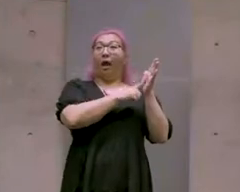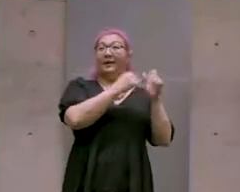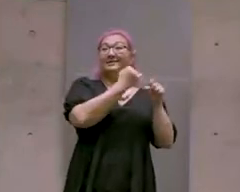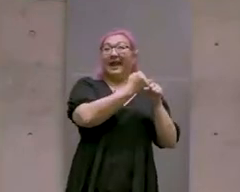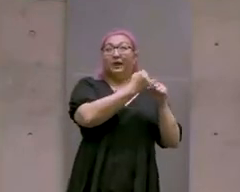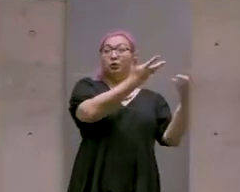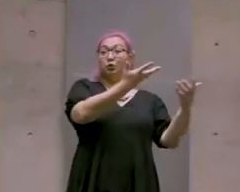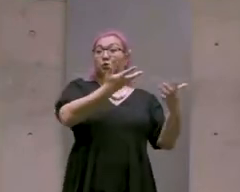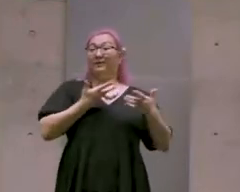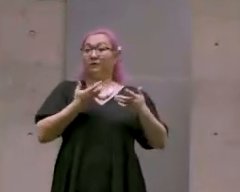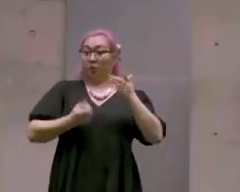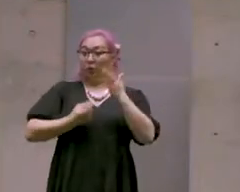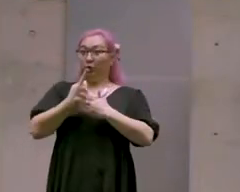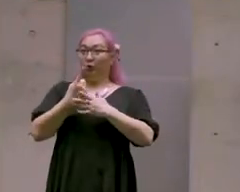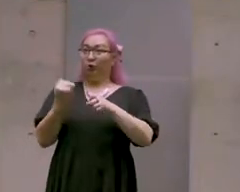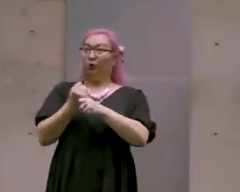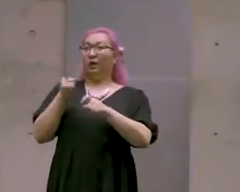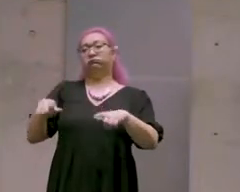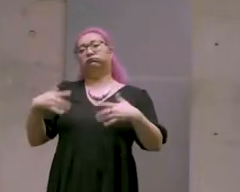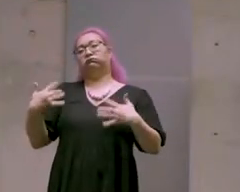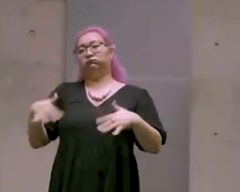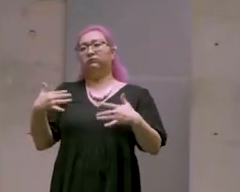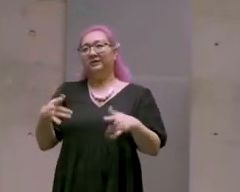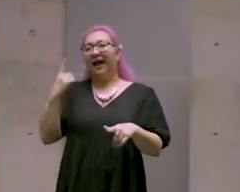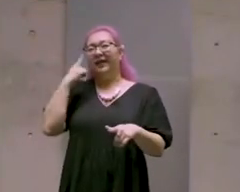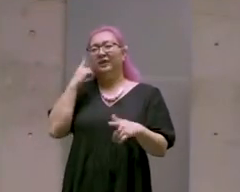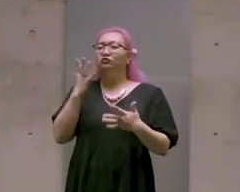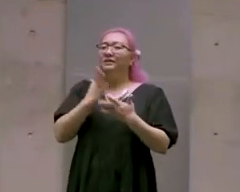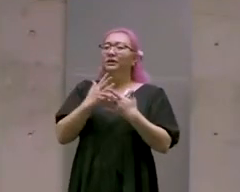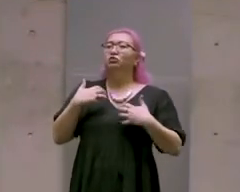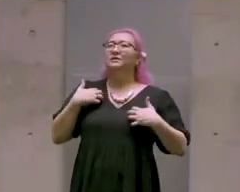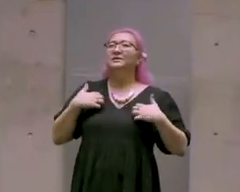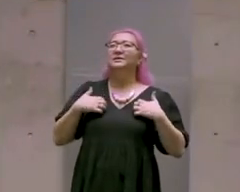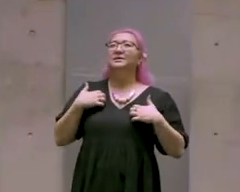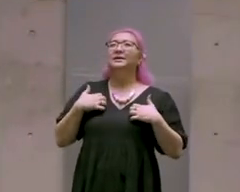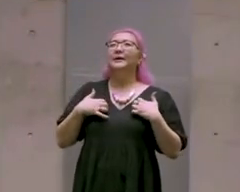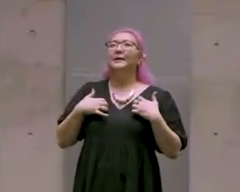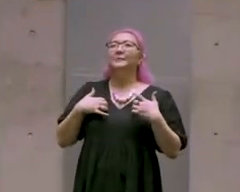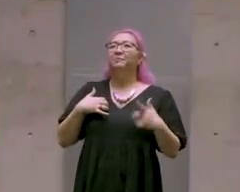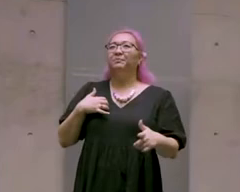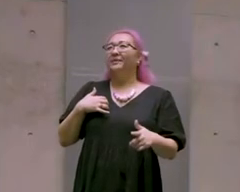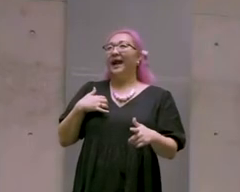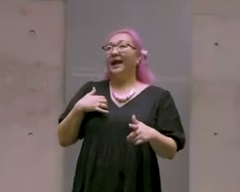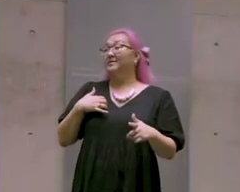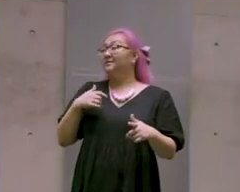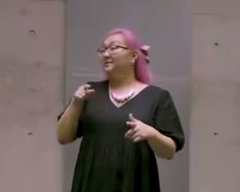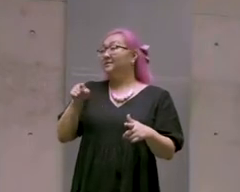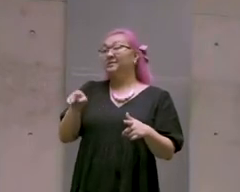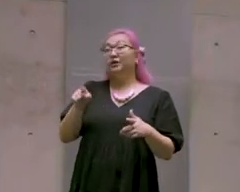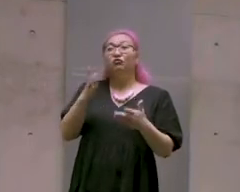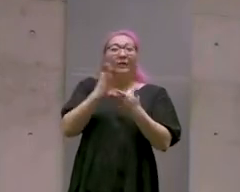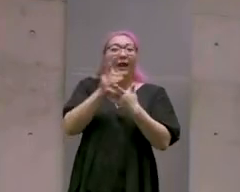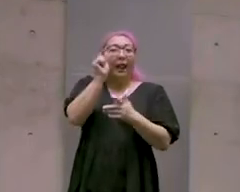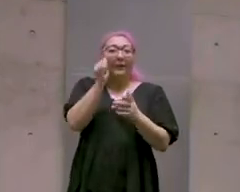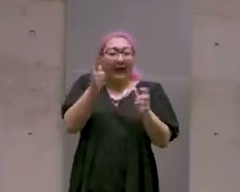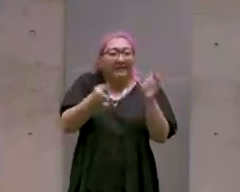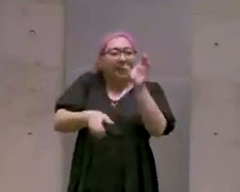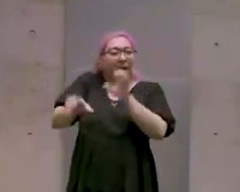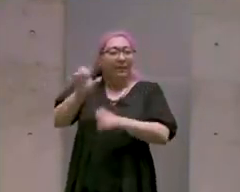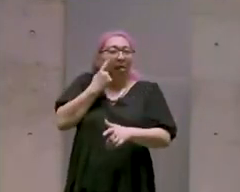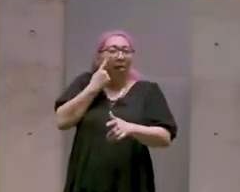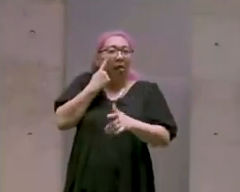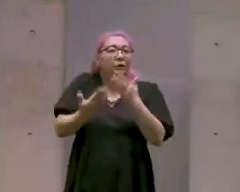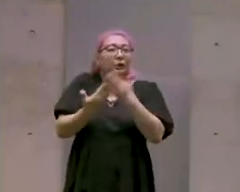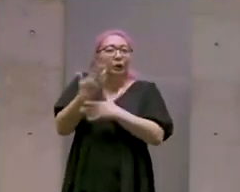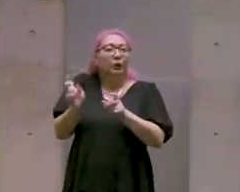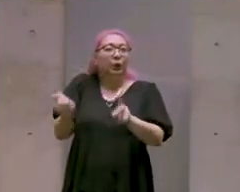it was a lot of fun. I'm really proud of the game. I think it's really interesting. It definitely like our most experimental kind of project, which again, an